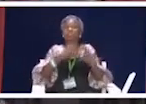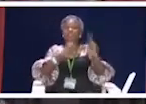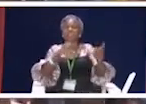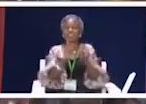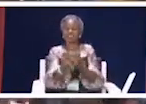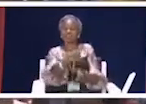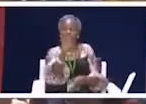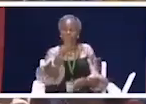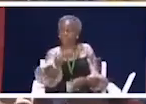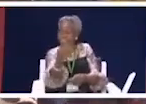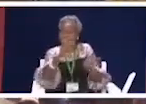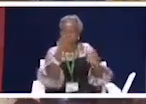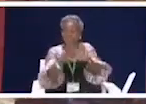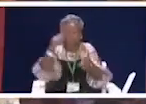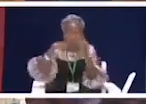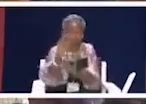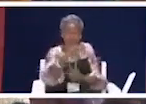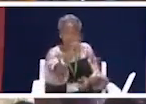question?